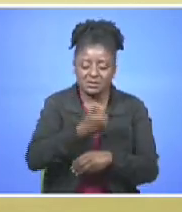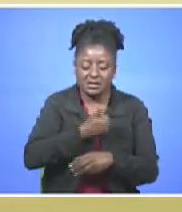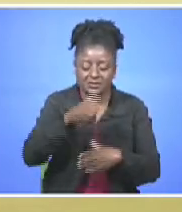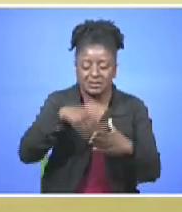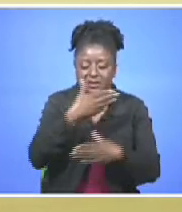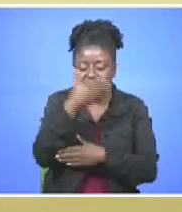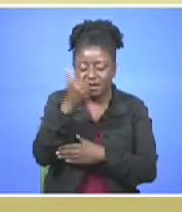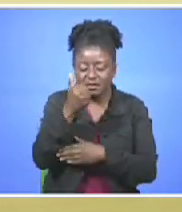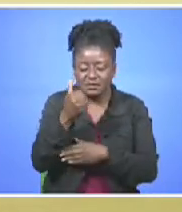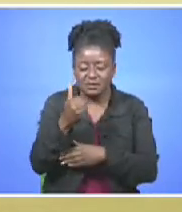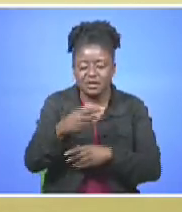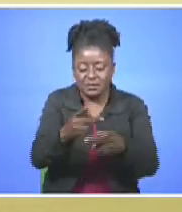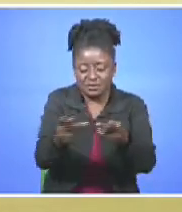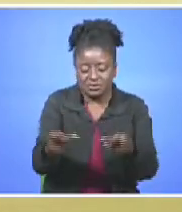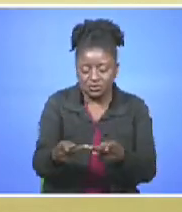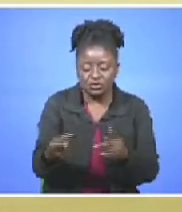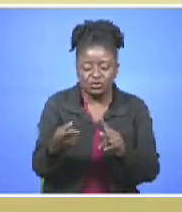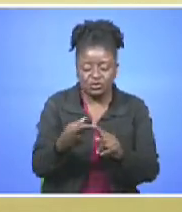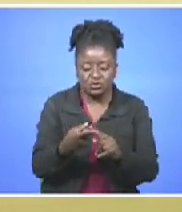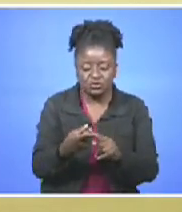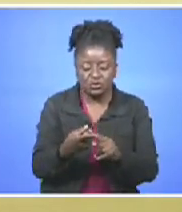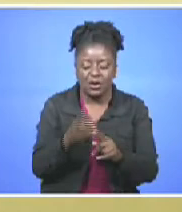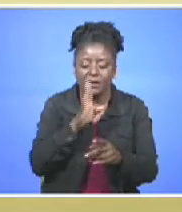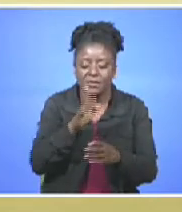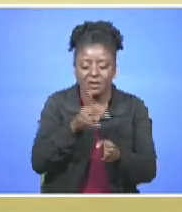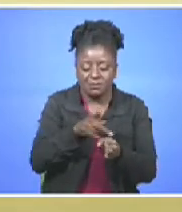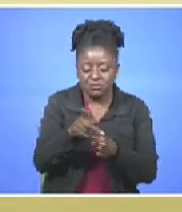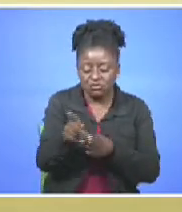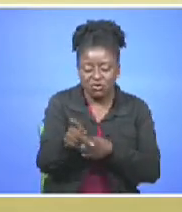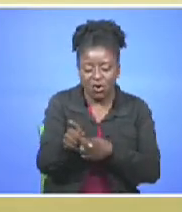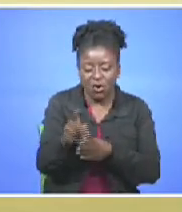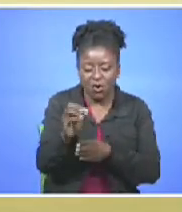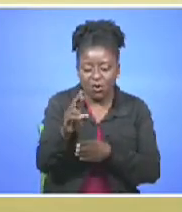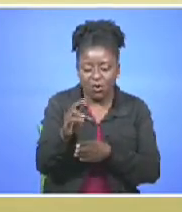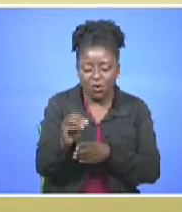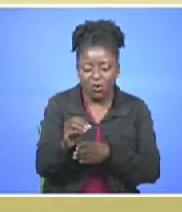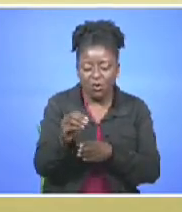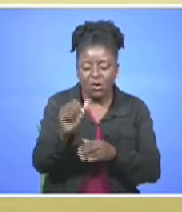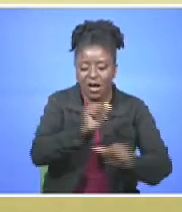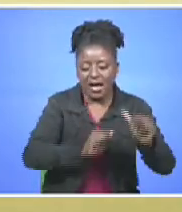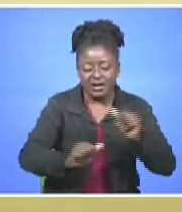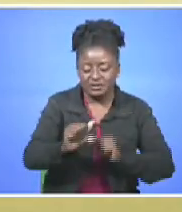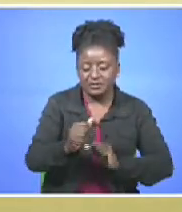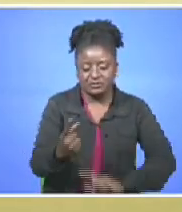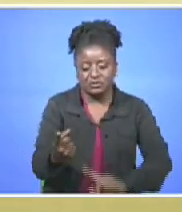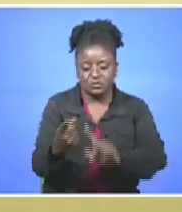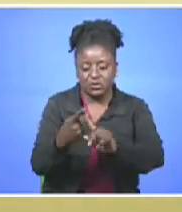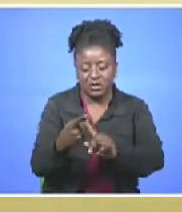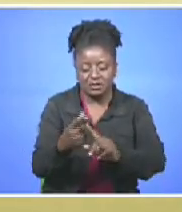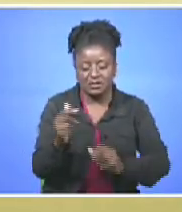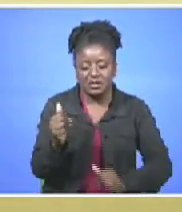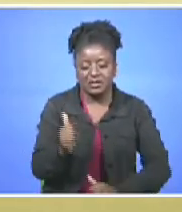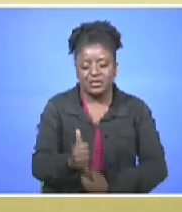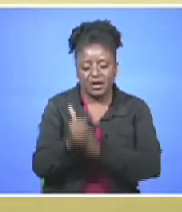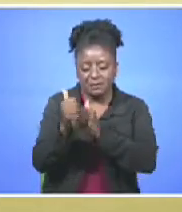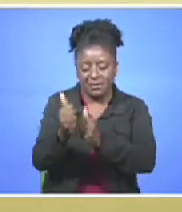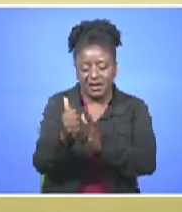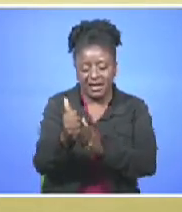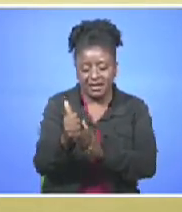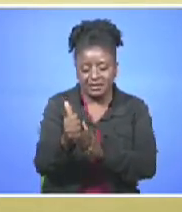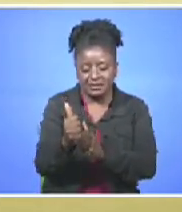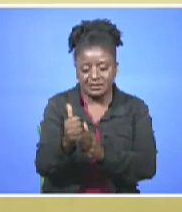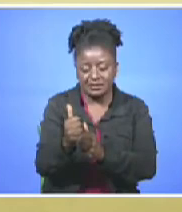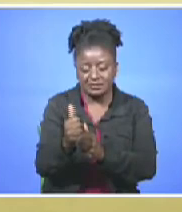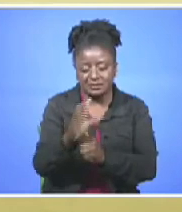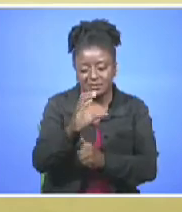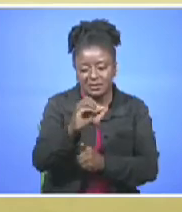react proactively towards the compliance challenges that we see. The key